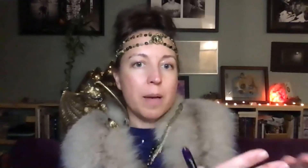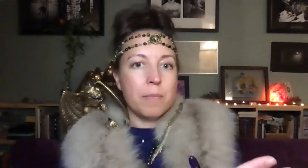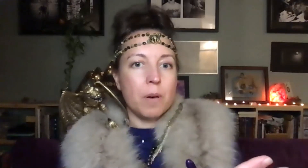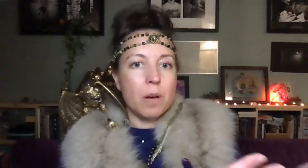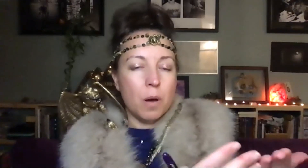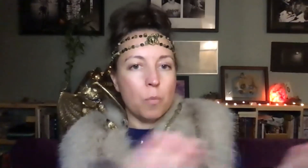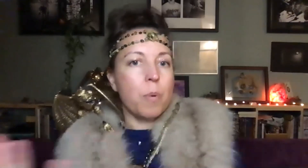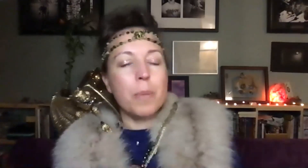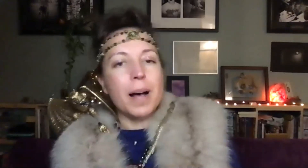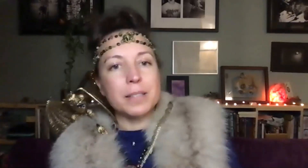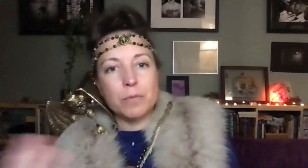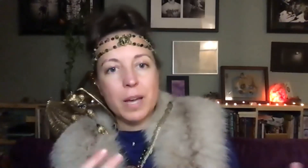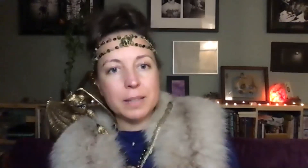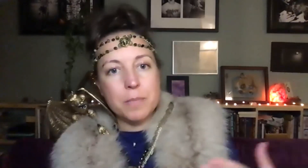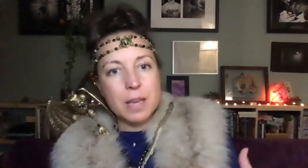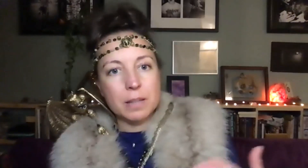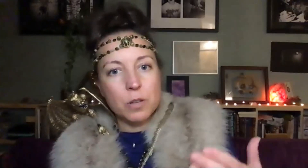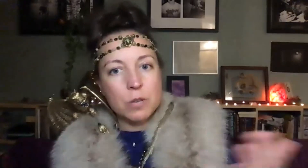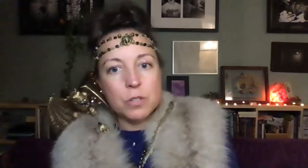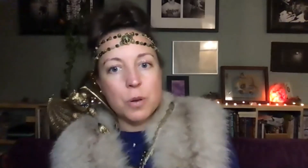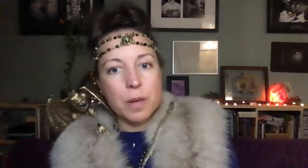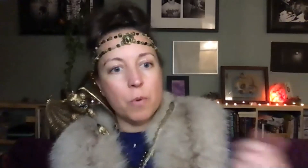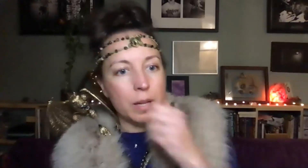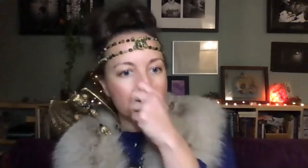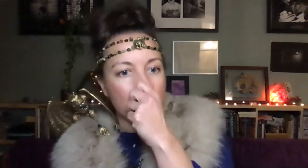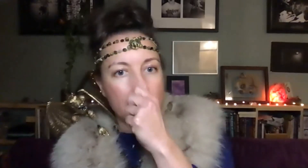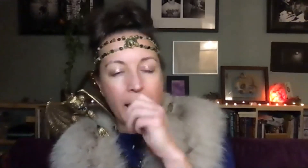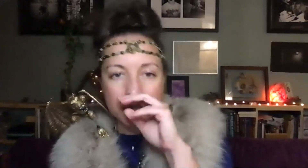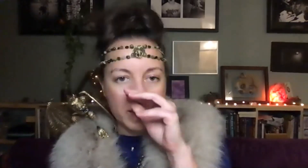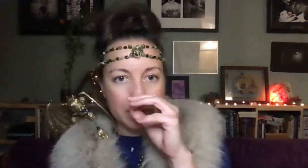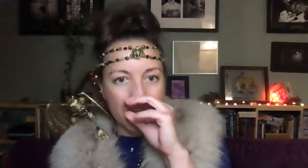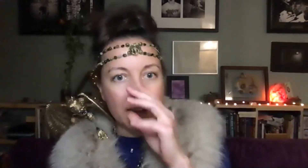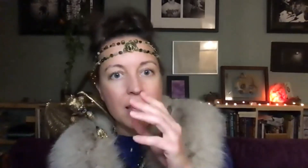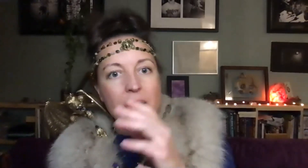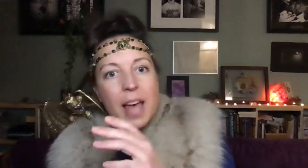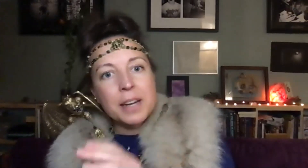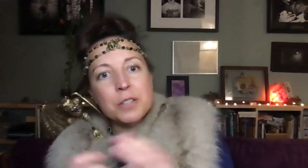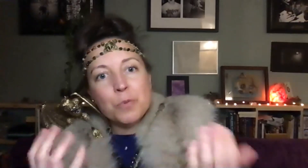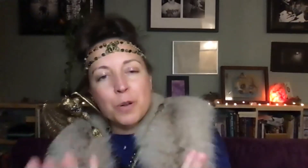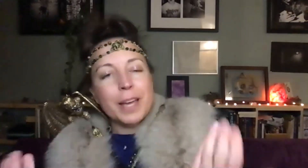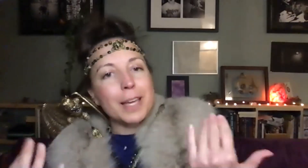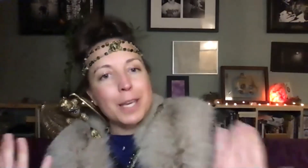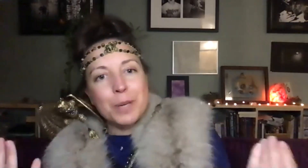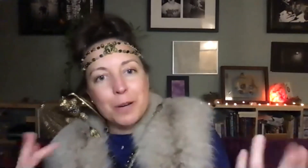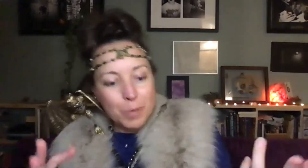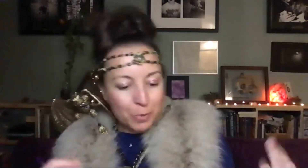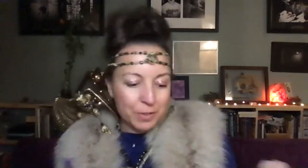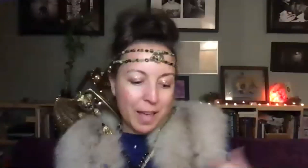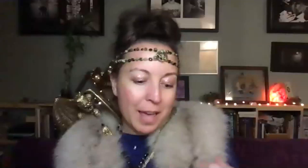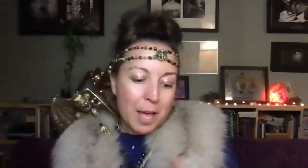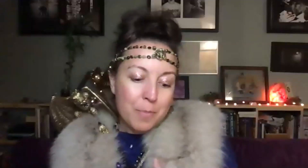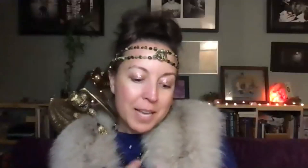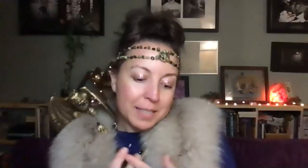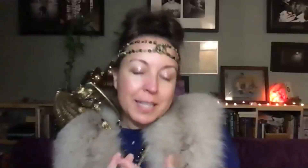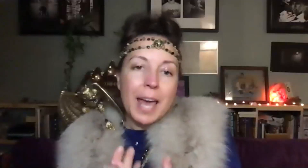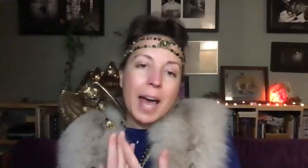showed them a positive way to be. And so you just showed them one aspect of that. And then I just want to, I keep hearing people